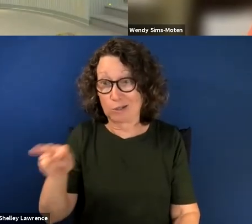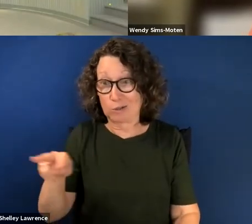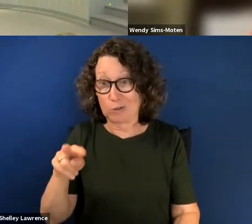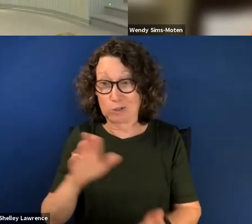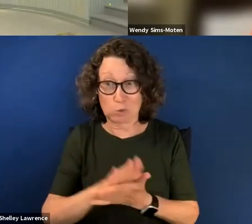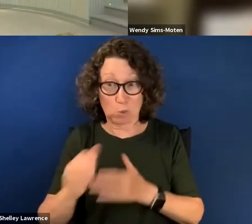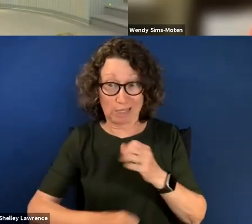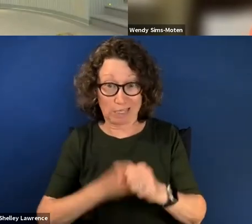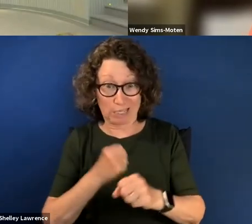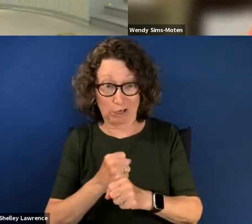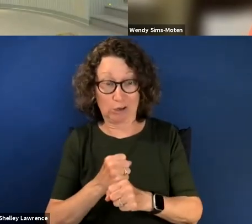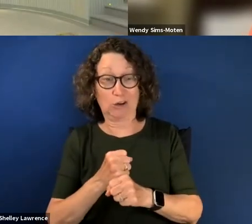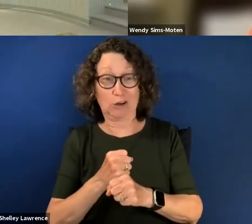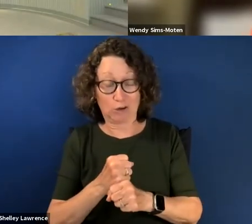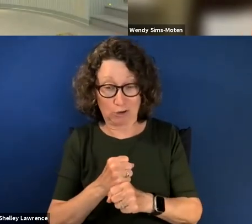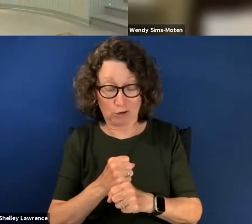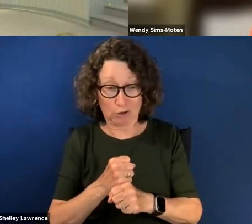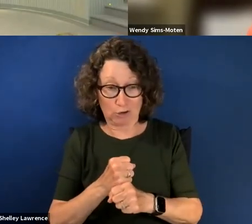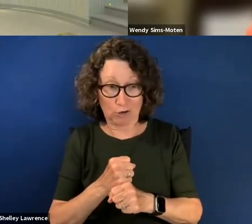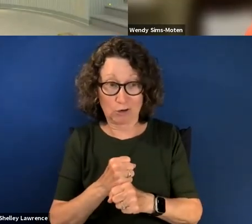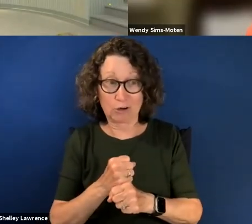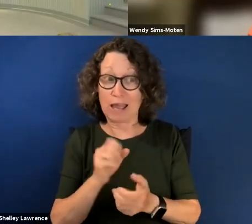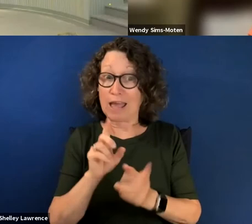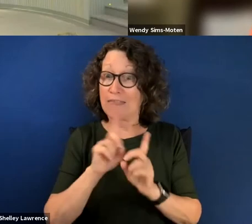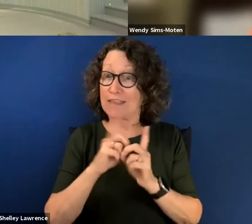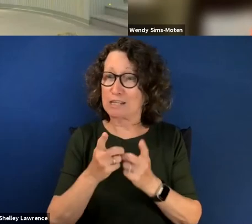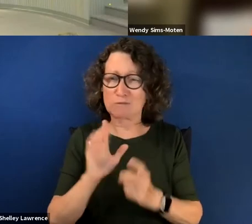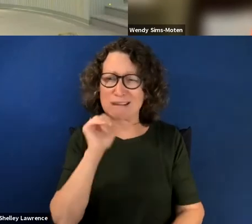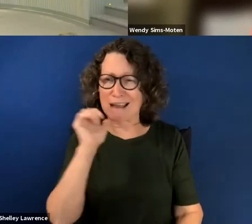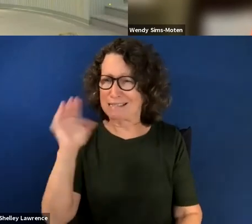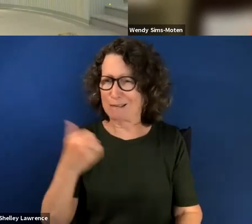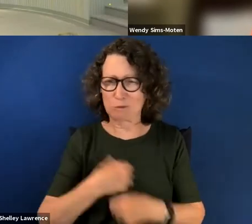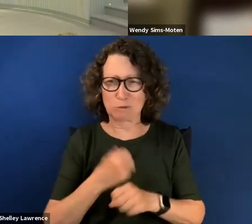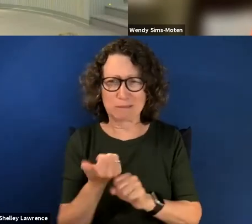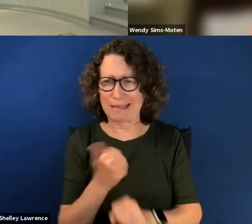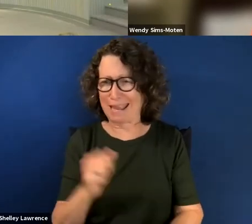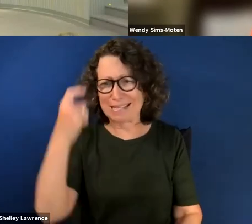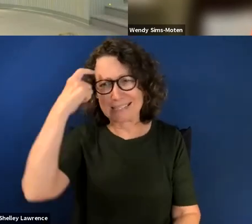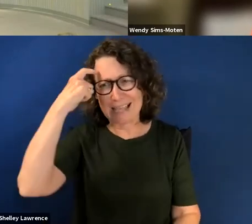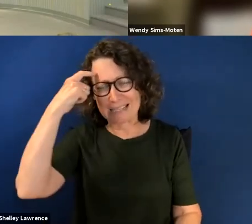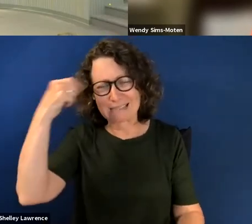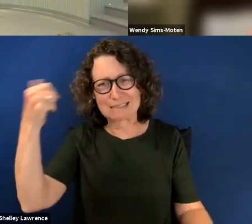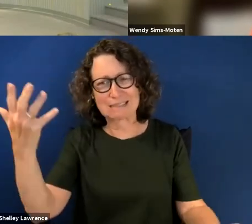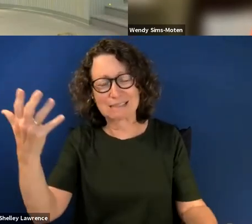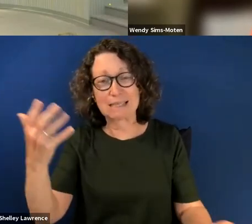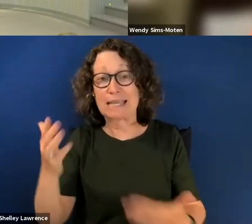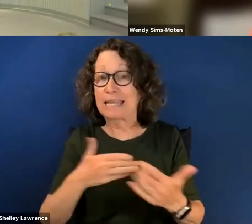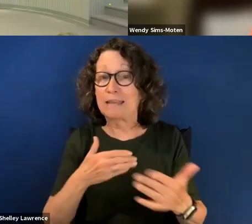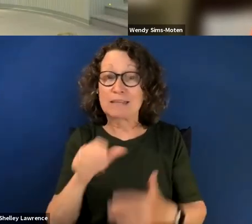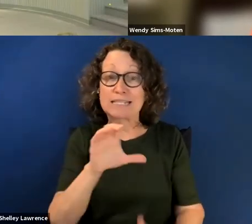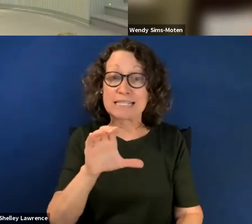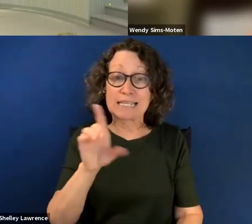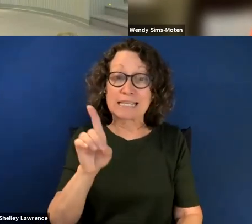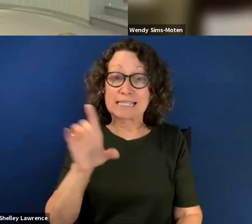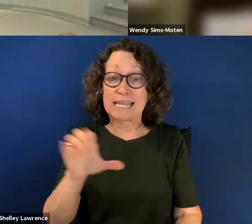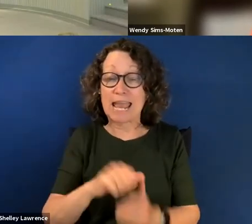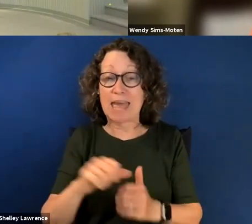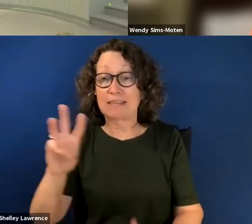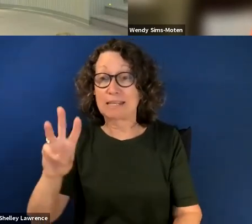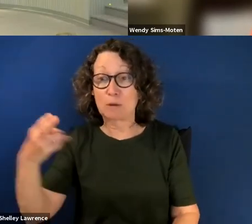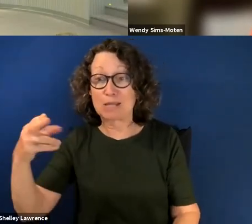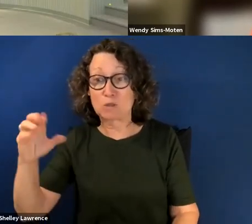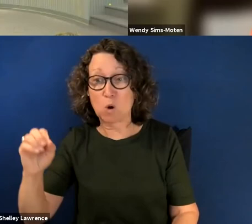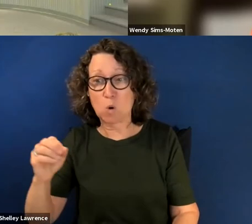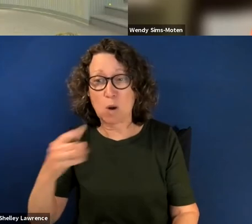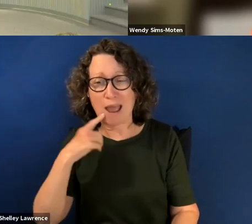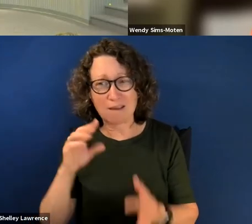year put forth by the district do not seem to make any sense, because even the CDC and the WHO have come